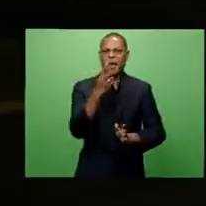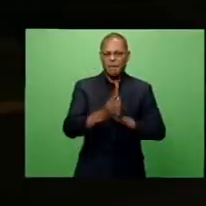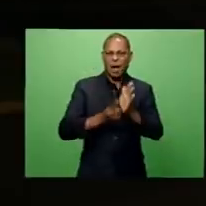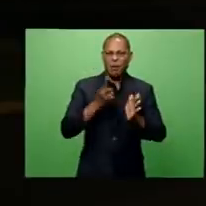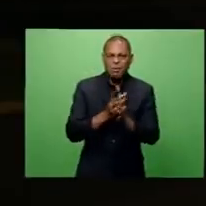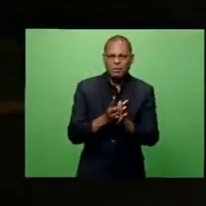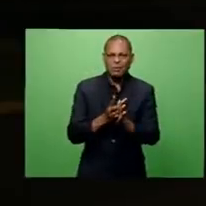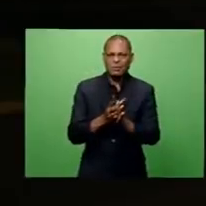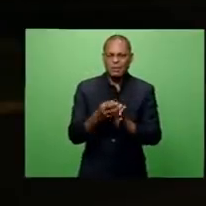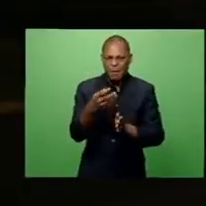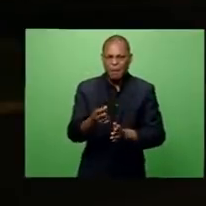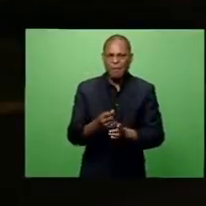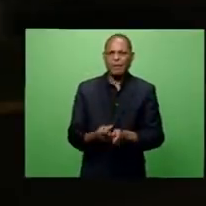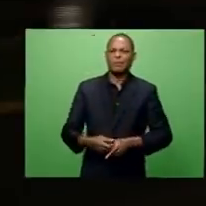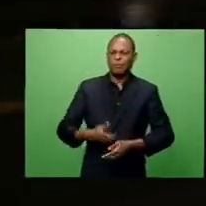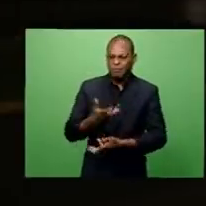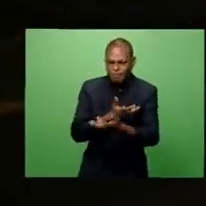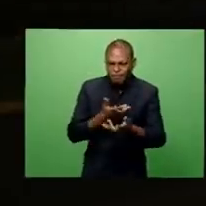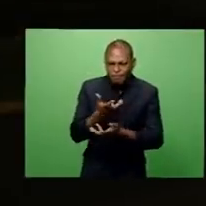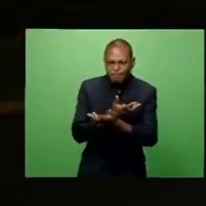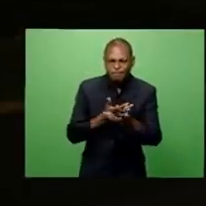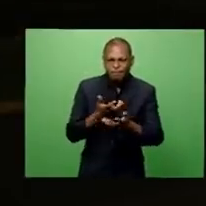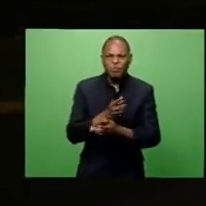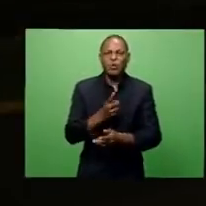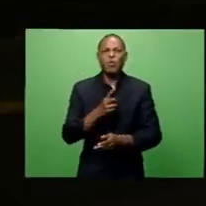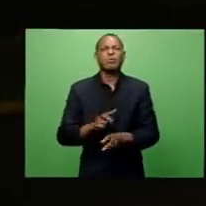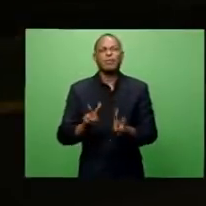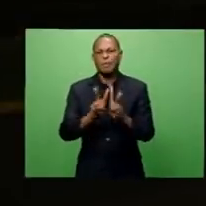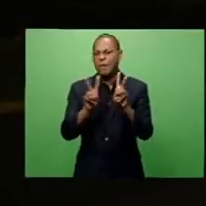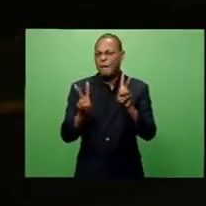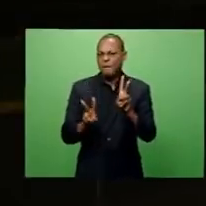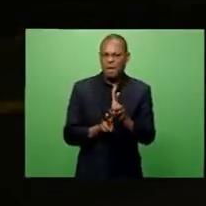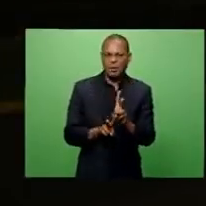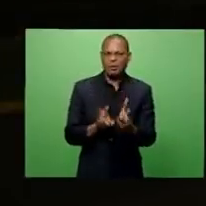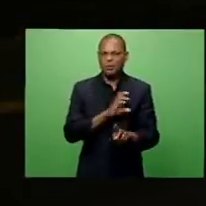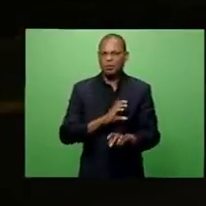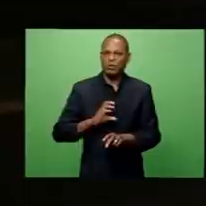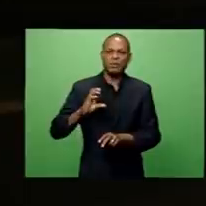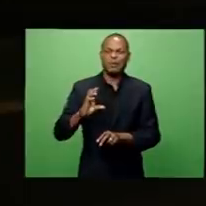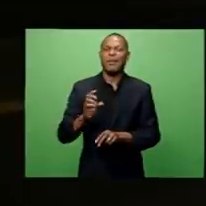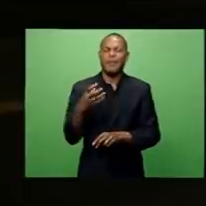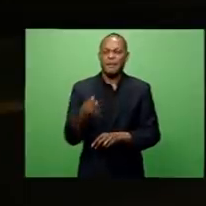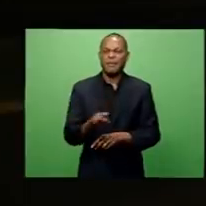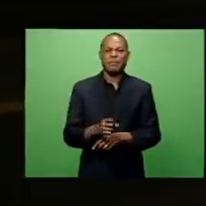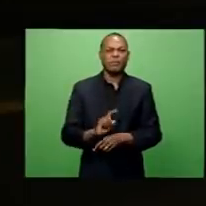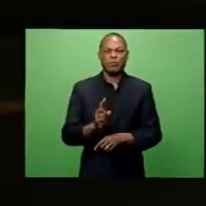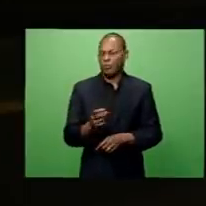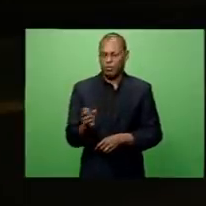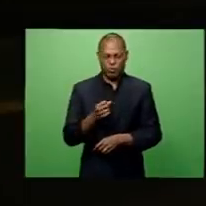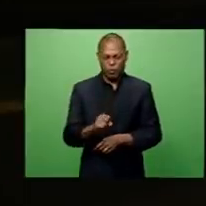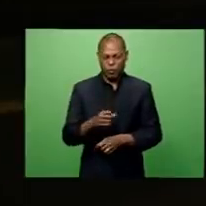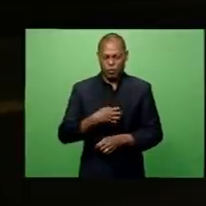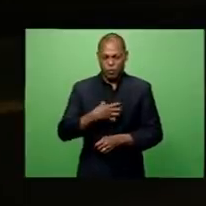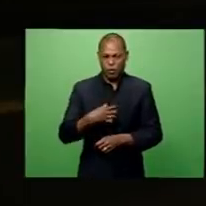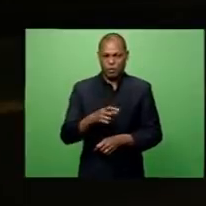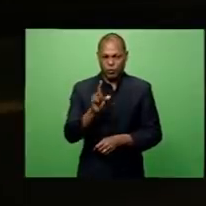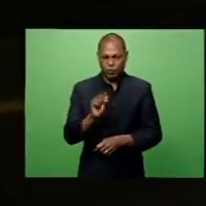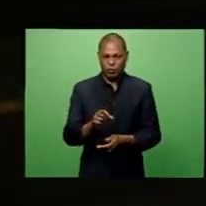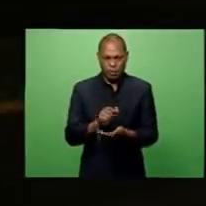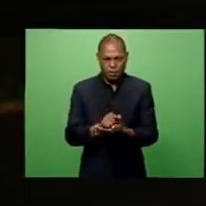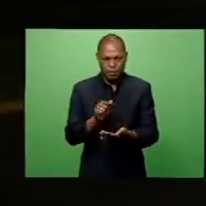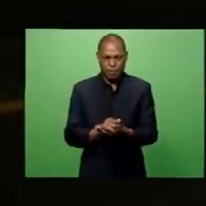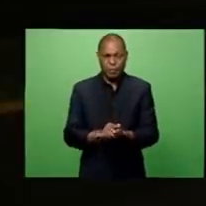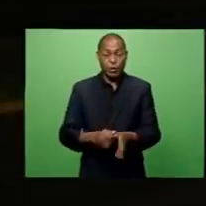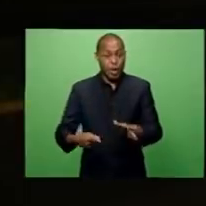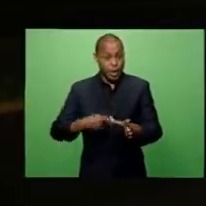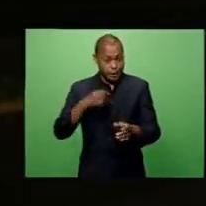on whether the ousted vice-chancellor's contract was still in place because Nauru wanted to amend this contract. ISI Kayum also says